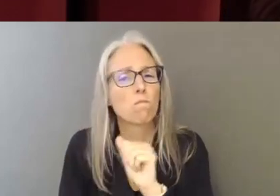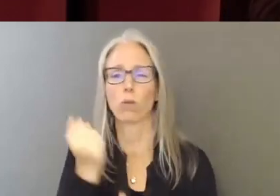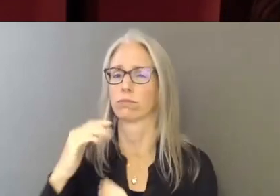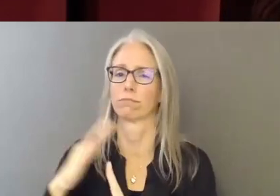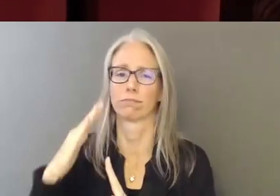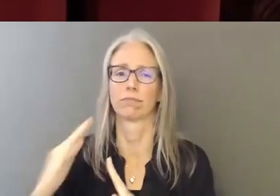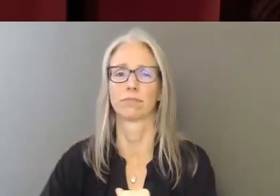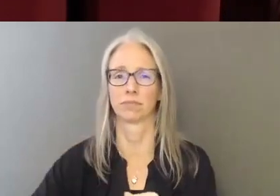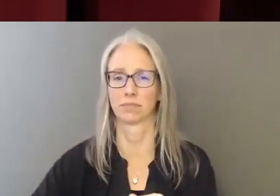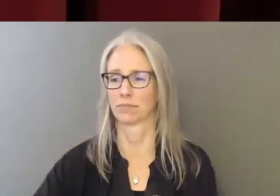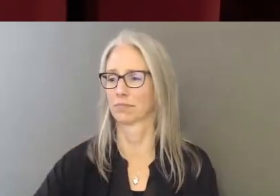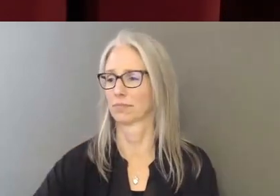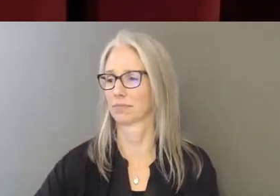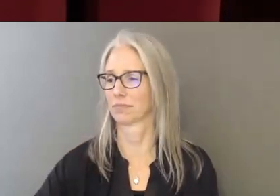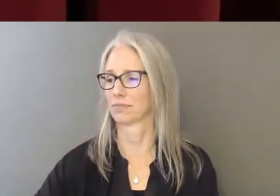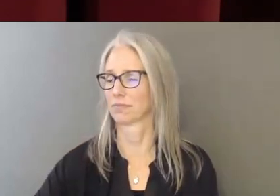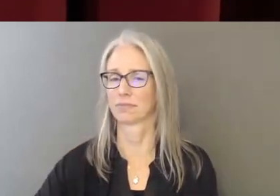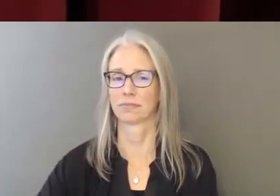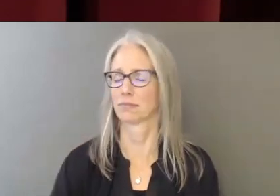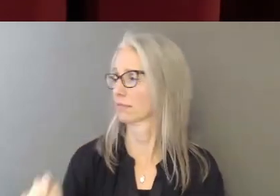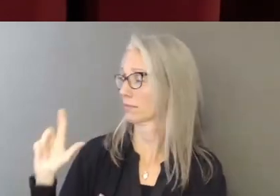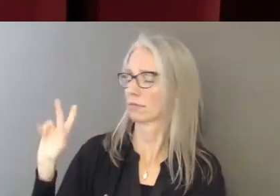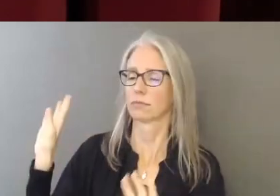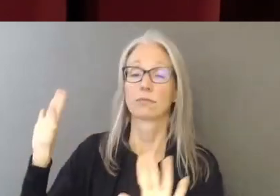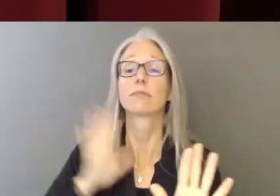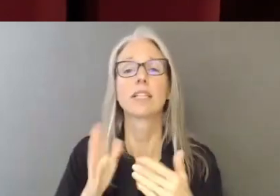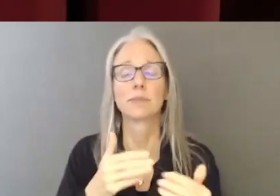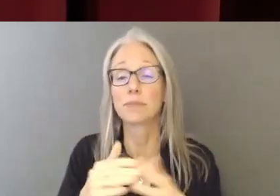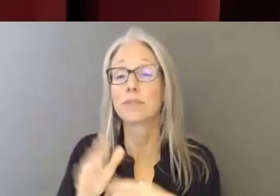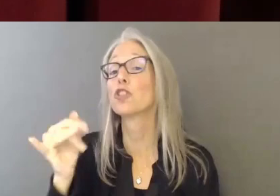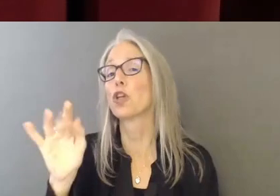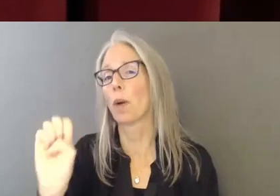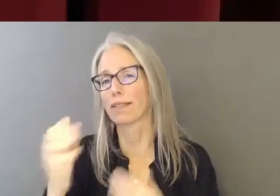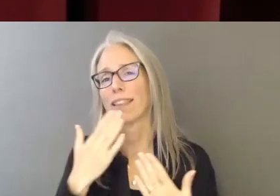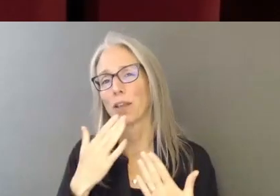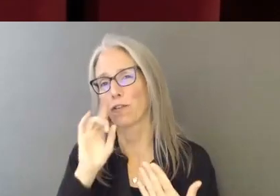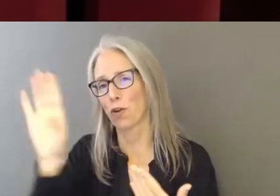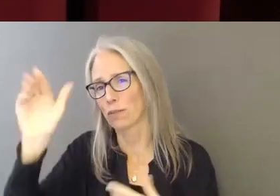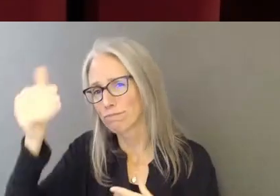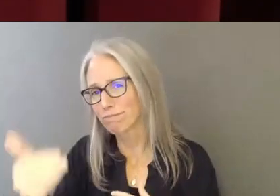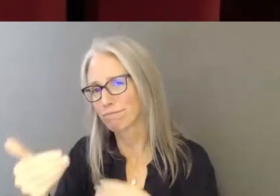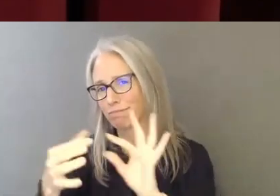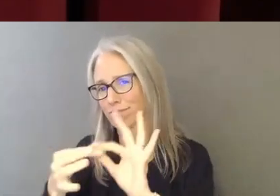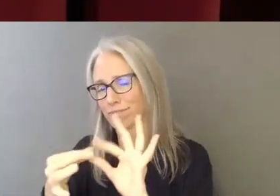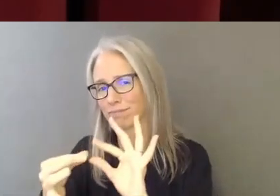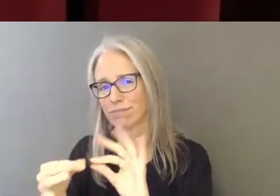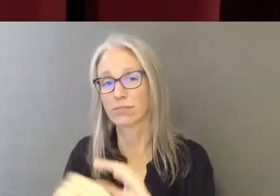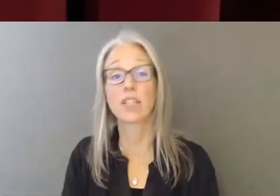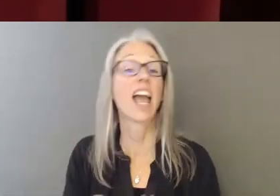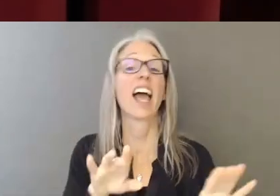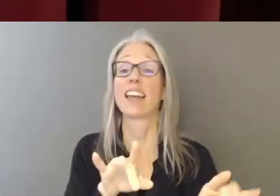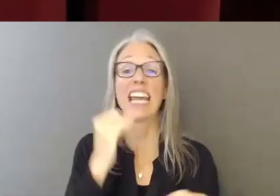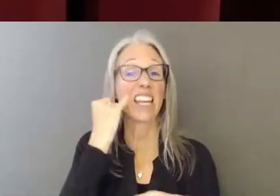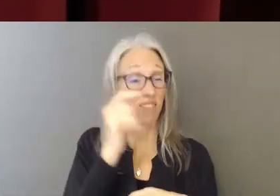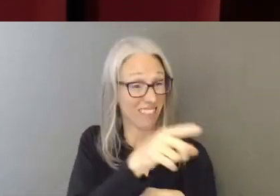anyway, thank you, Joanne, for those words. And if anybody needs anything,